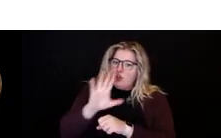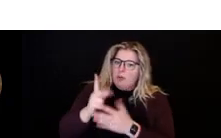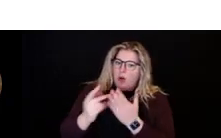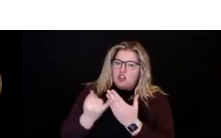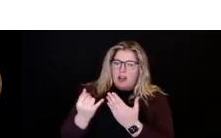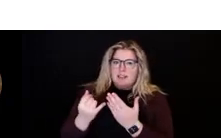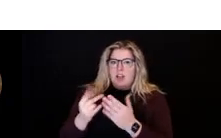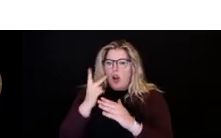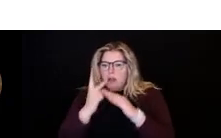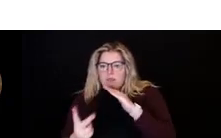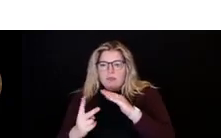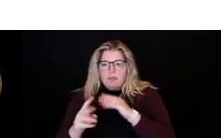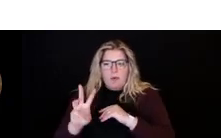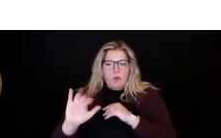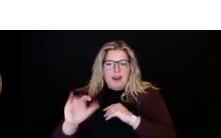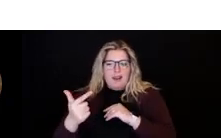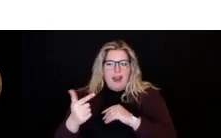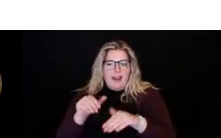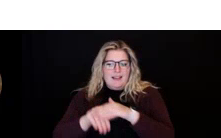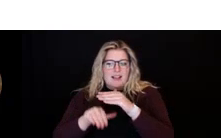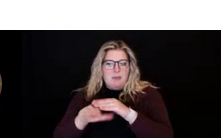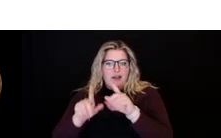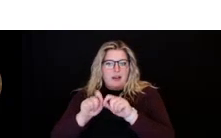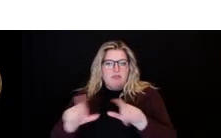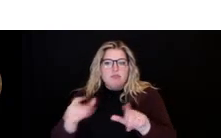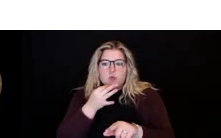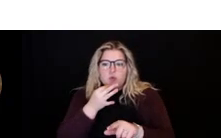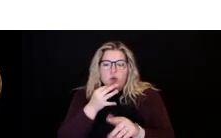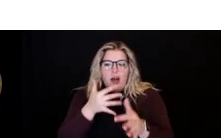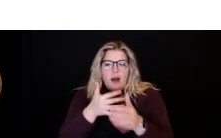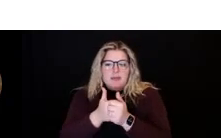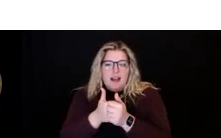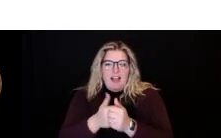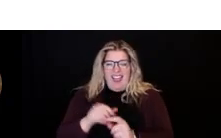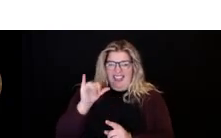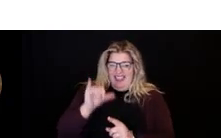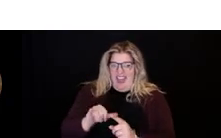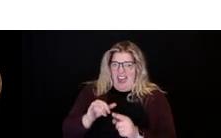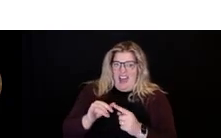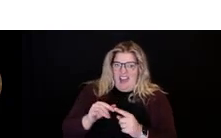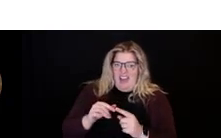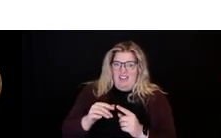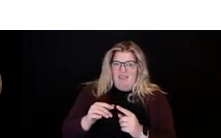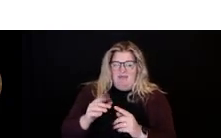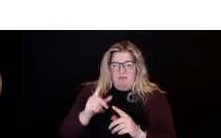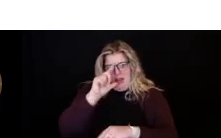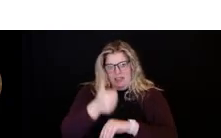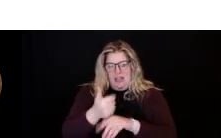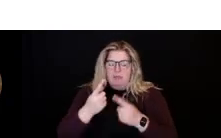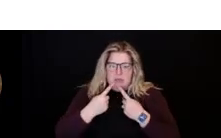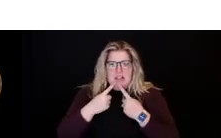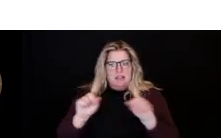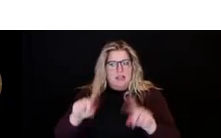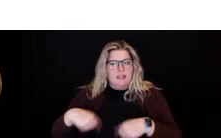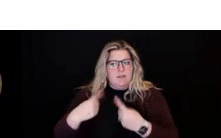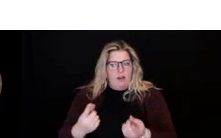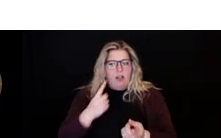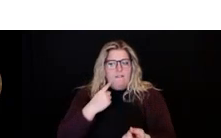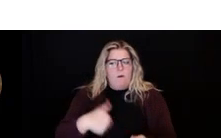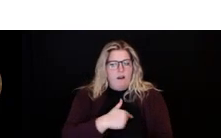So baking that into the process from the very beginning has been very successful for us, and it was definitely a